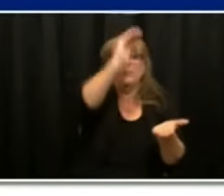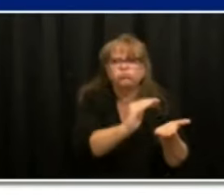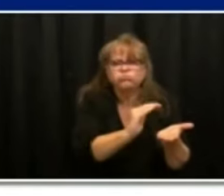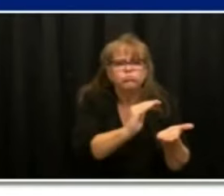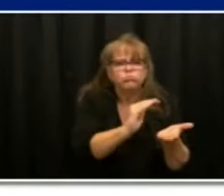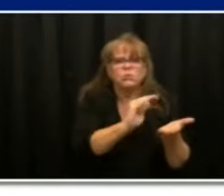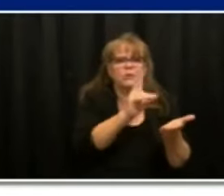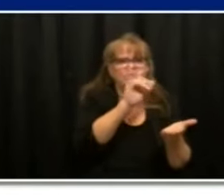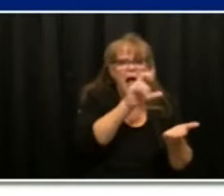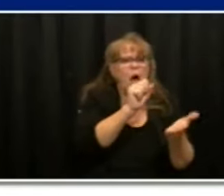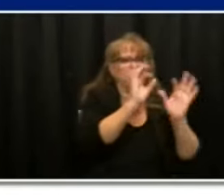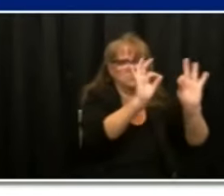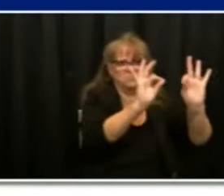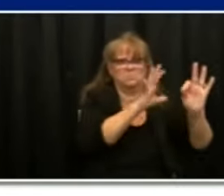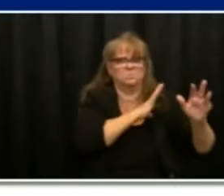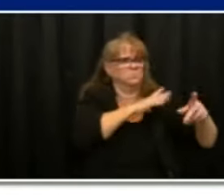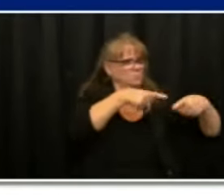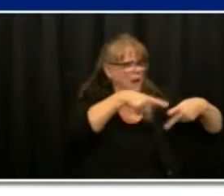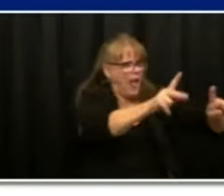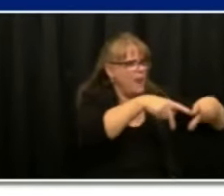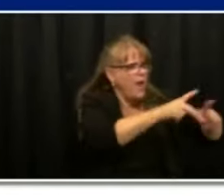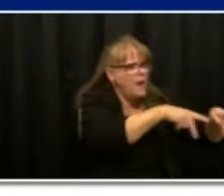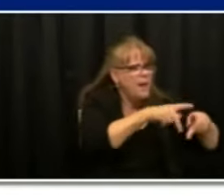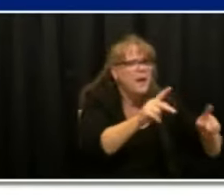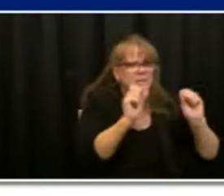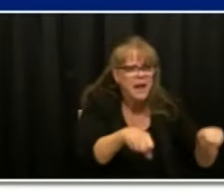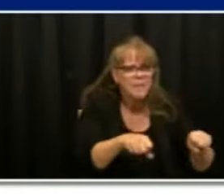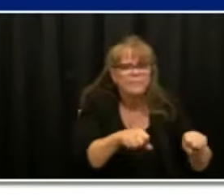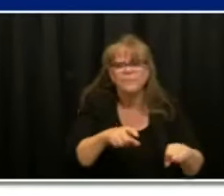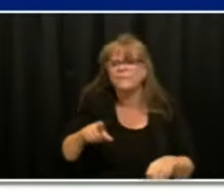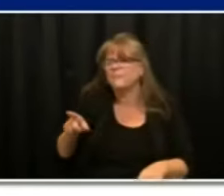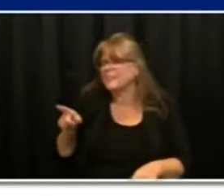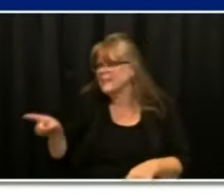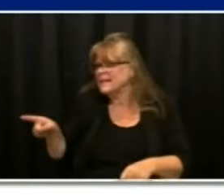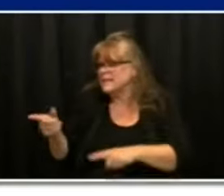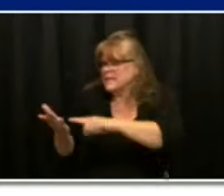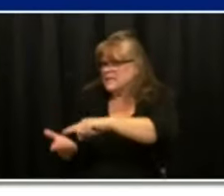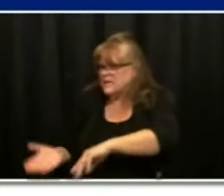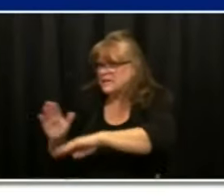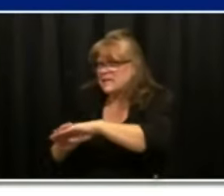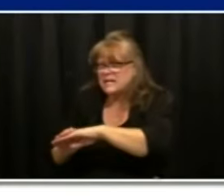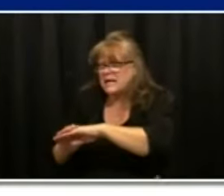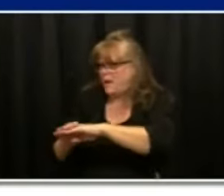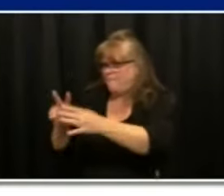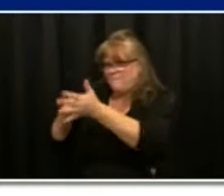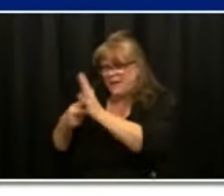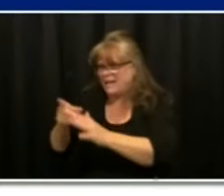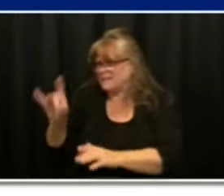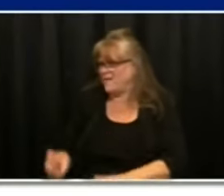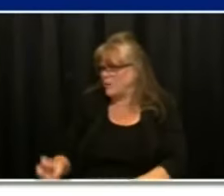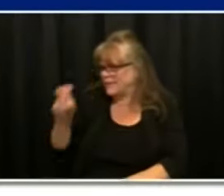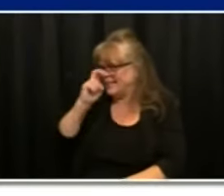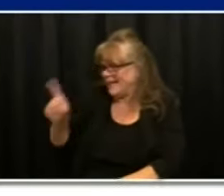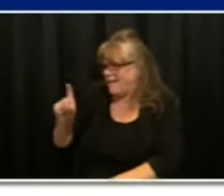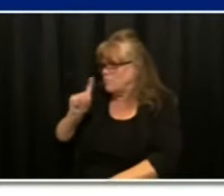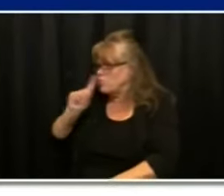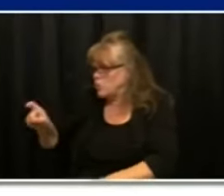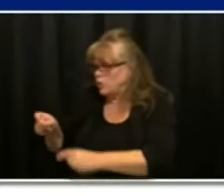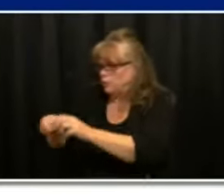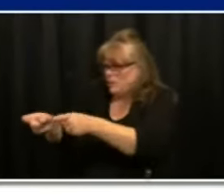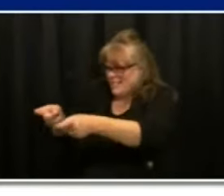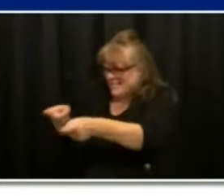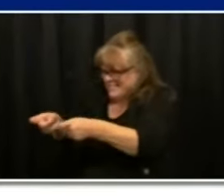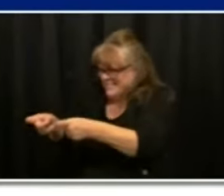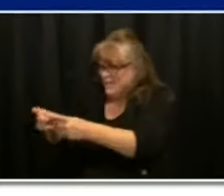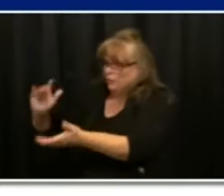prevent transmission. In this way, it right-sizes the level of openness with the local level of virus containment.